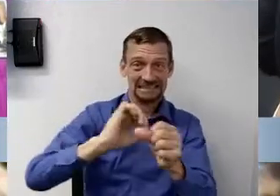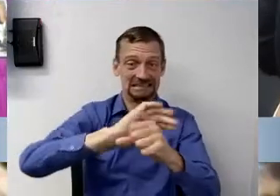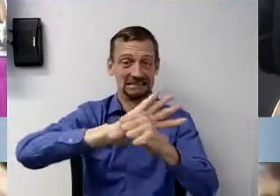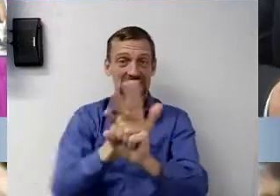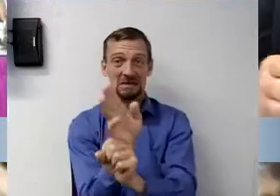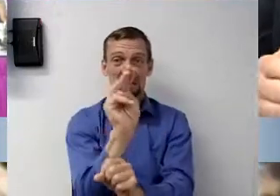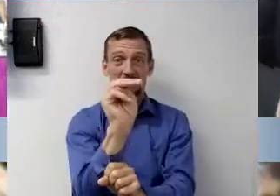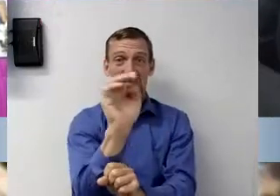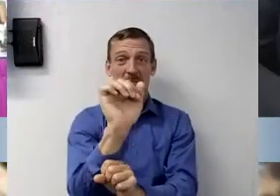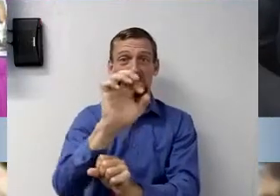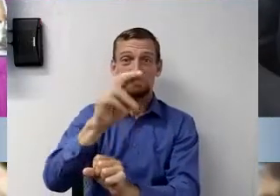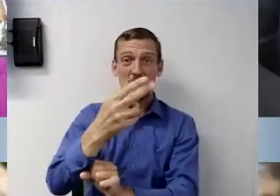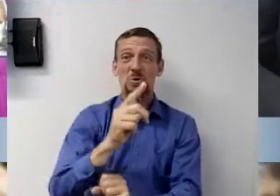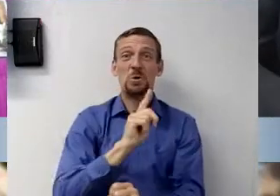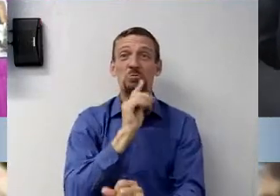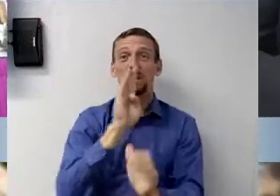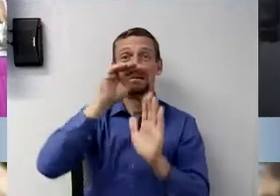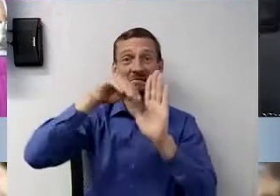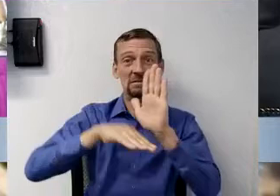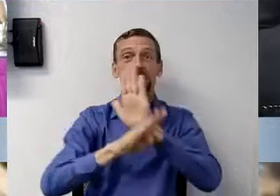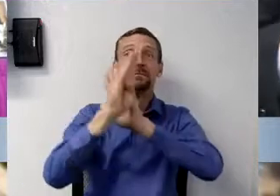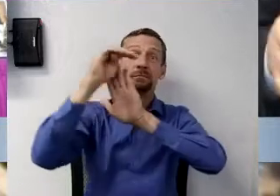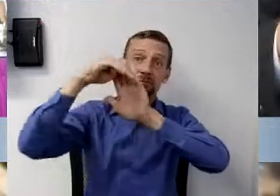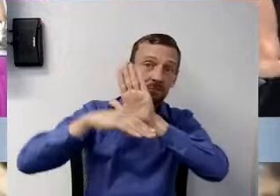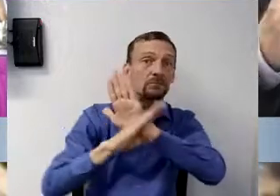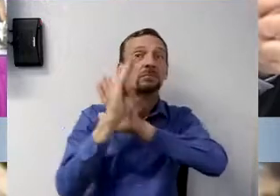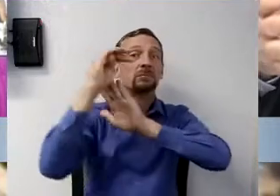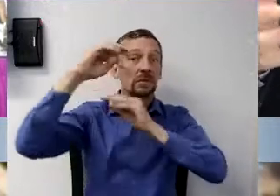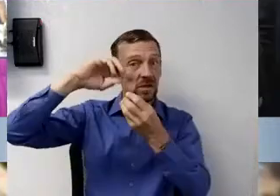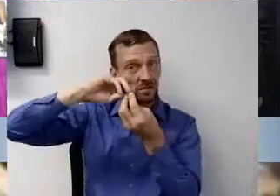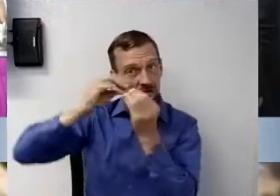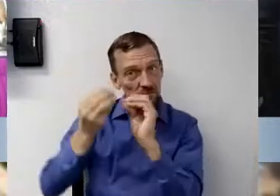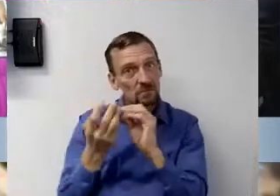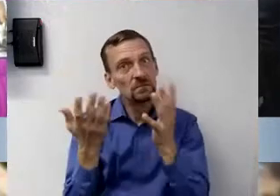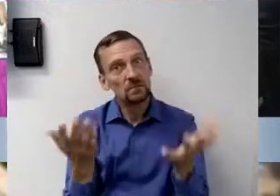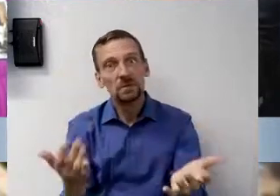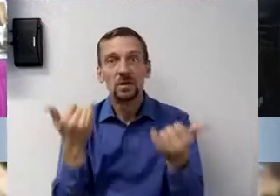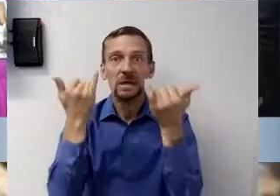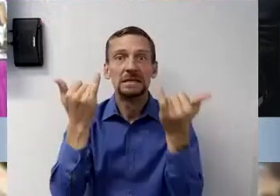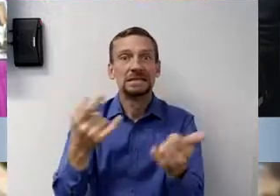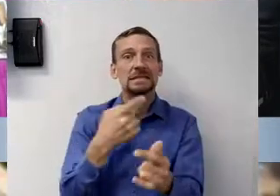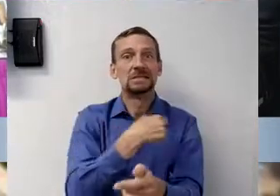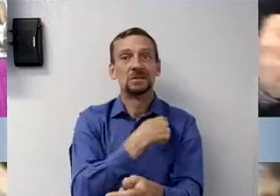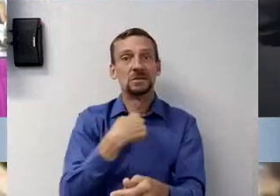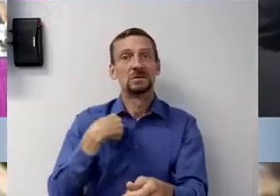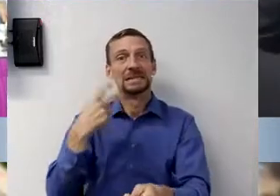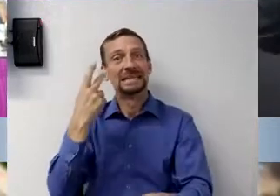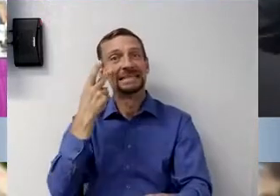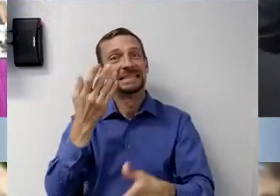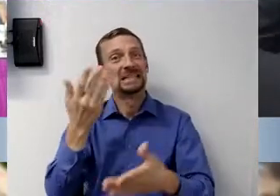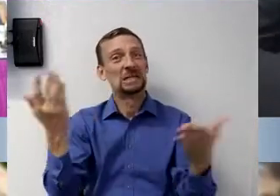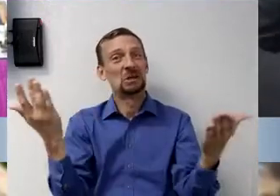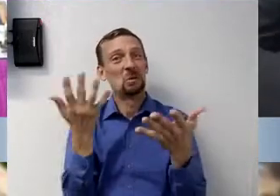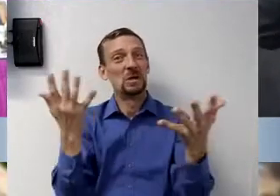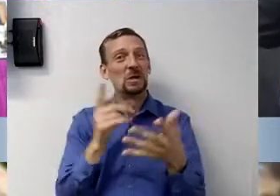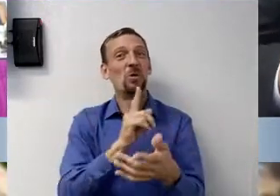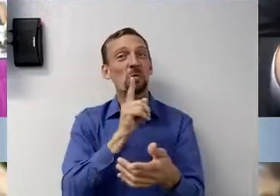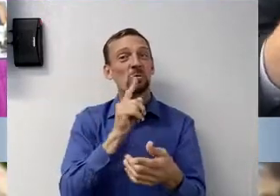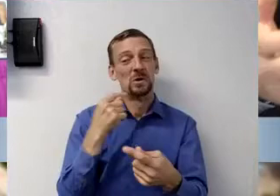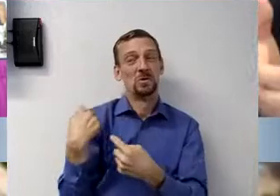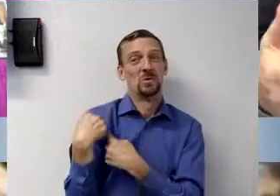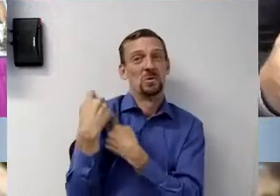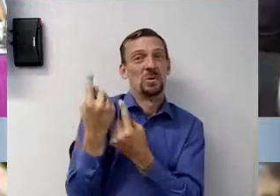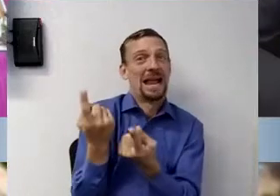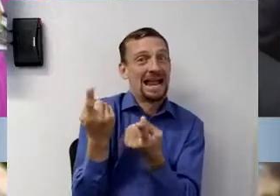March. We are now seeing, so we look over kind of, what's the most recent trends that really kind of serve